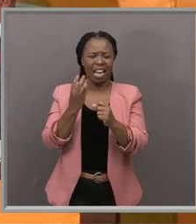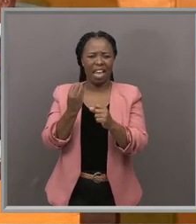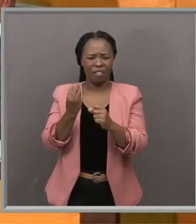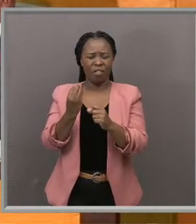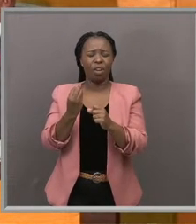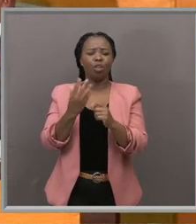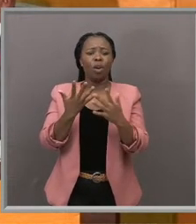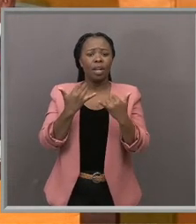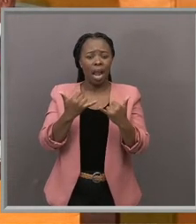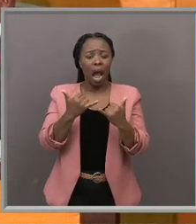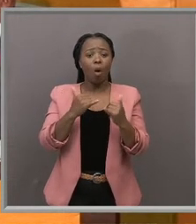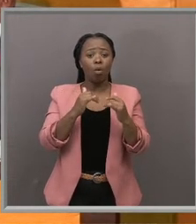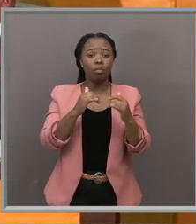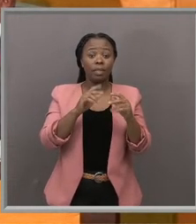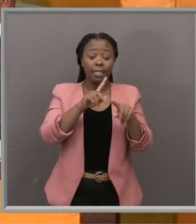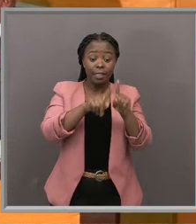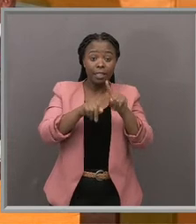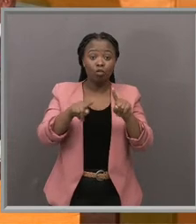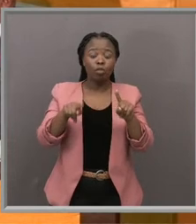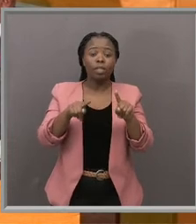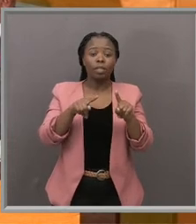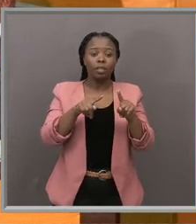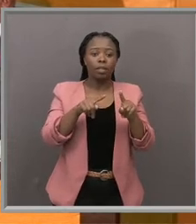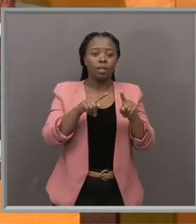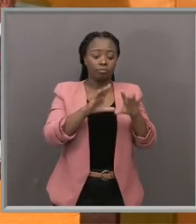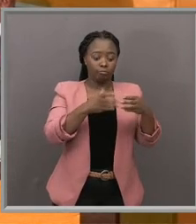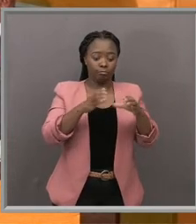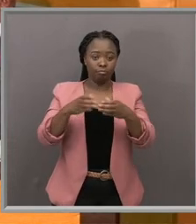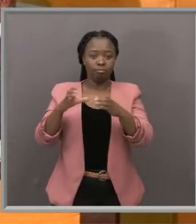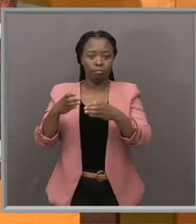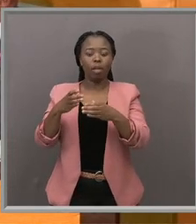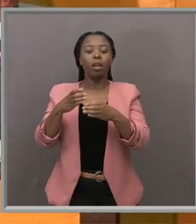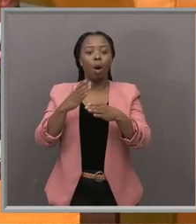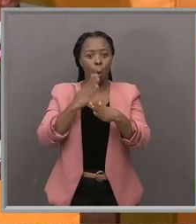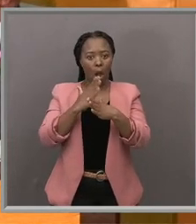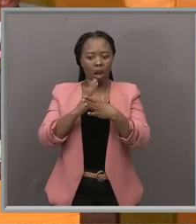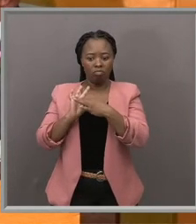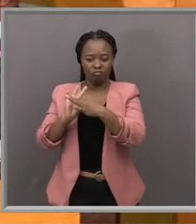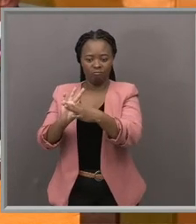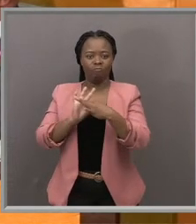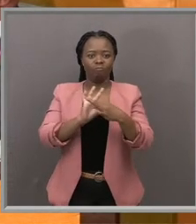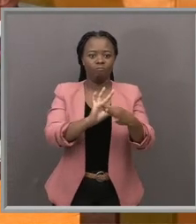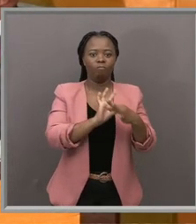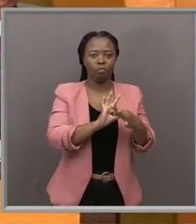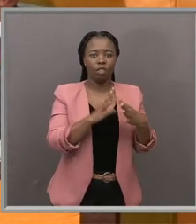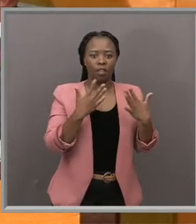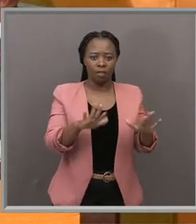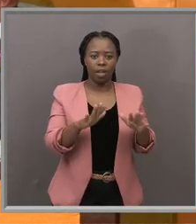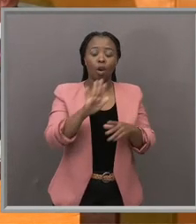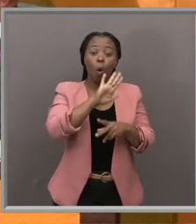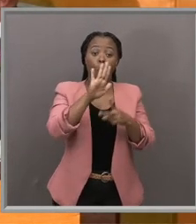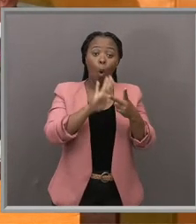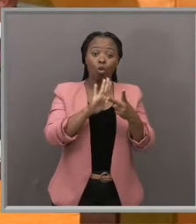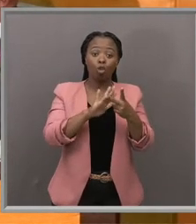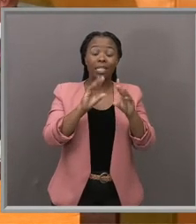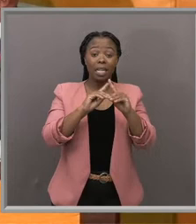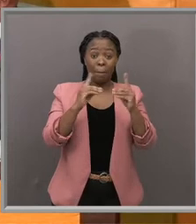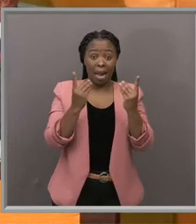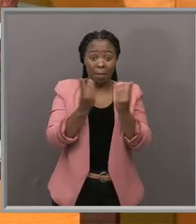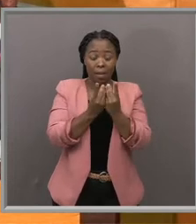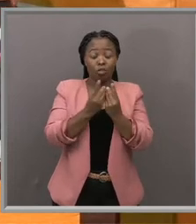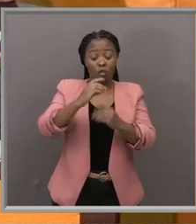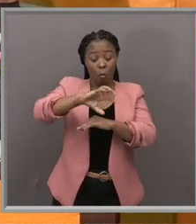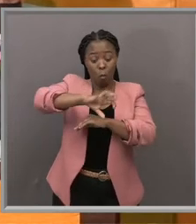various sectors of our population, but we have also worked together as departments of the provincial